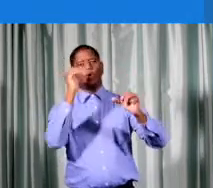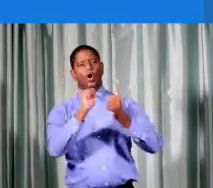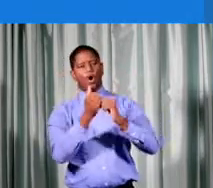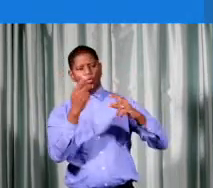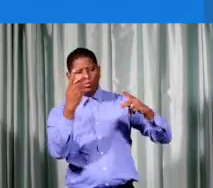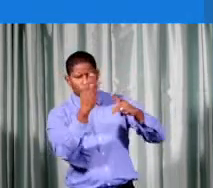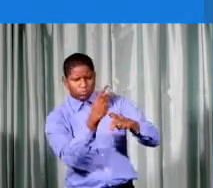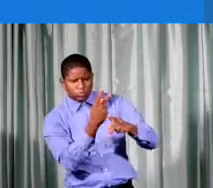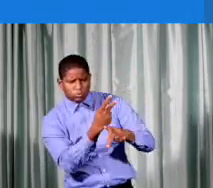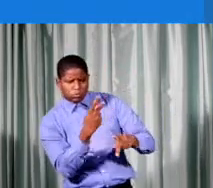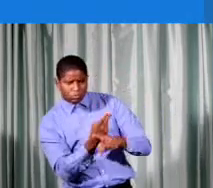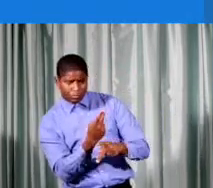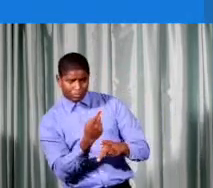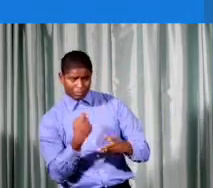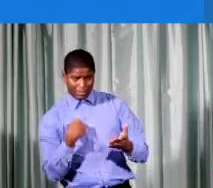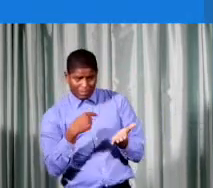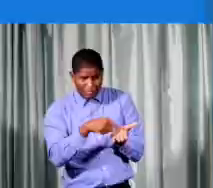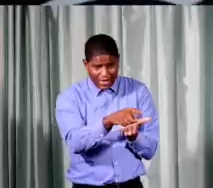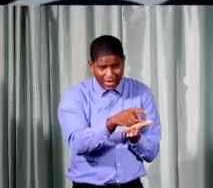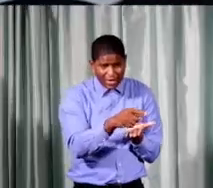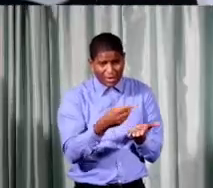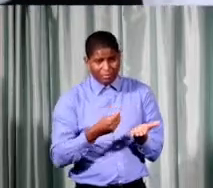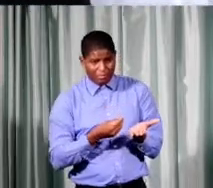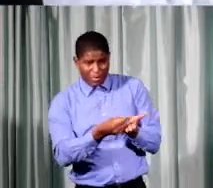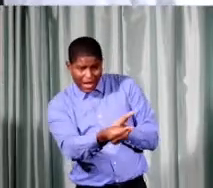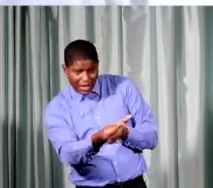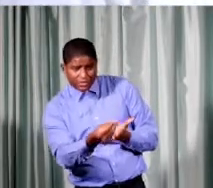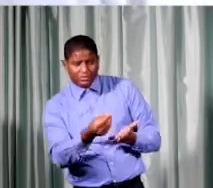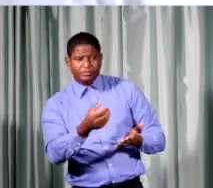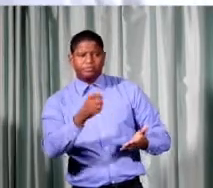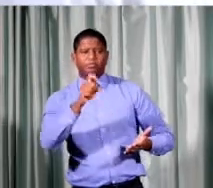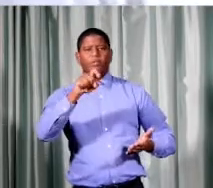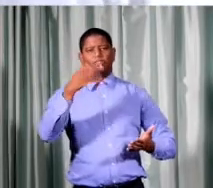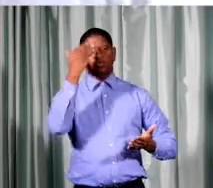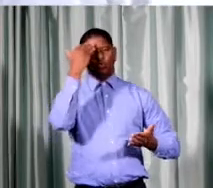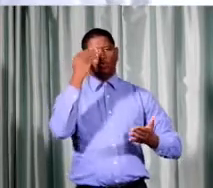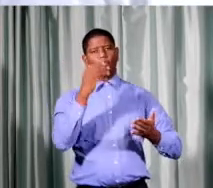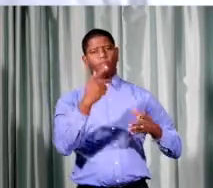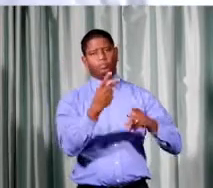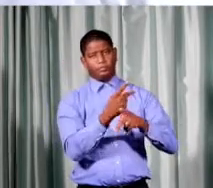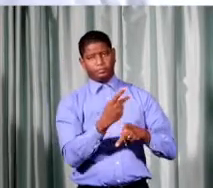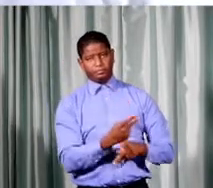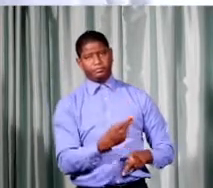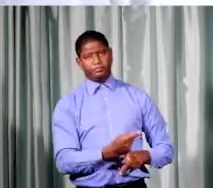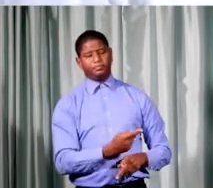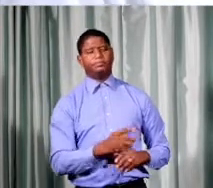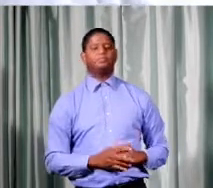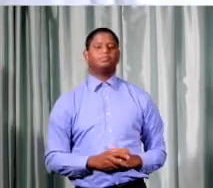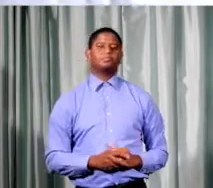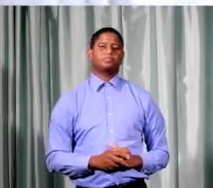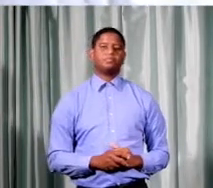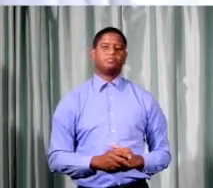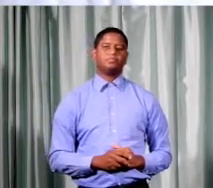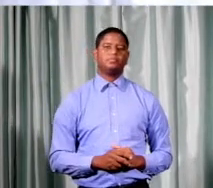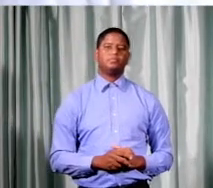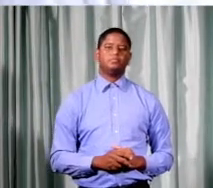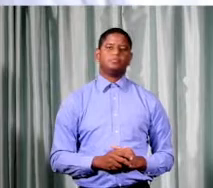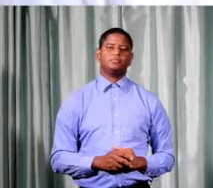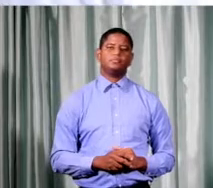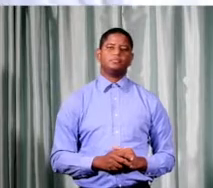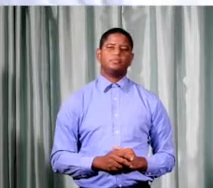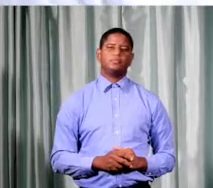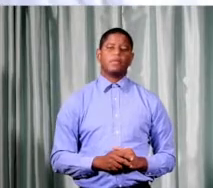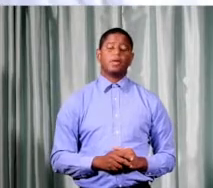in it, if we should buy it. All right? So if you think of it that way, then every decision you make in